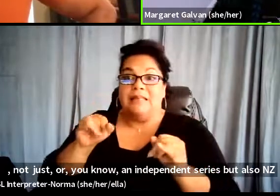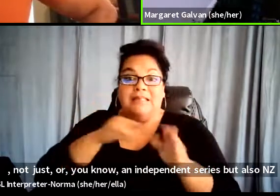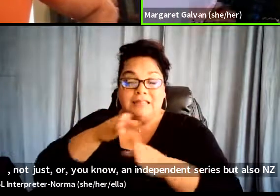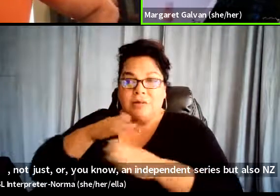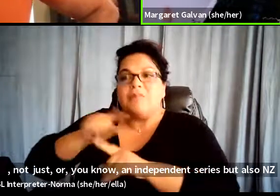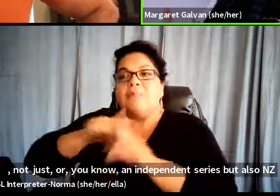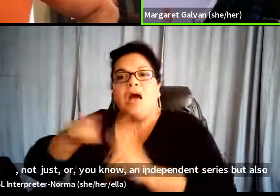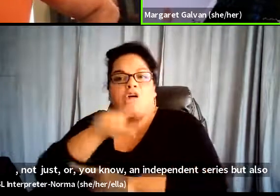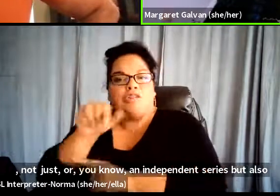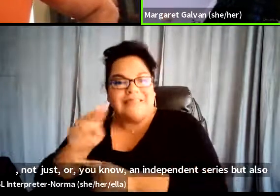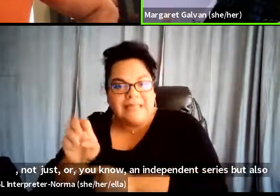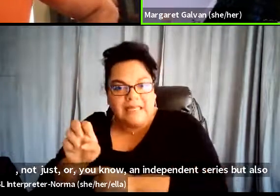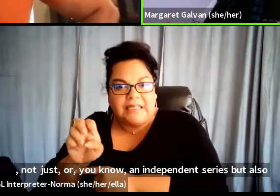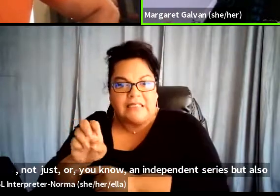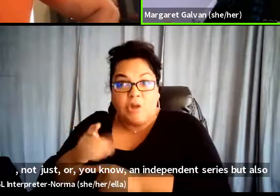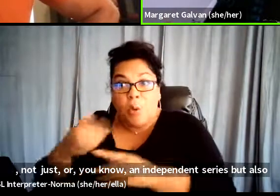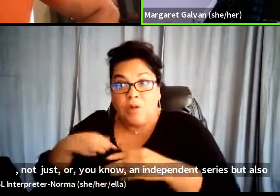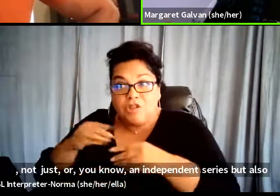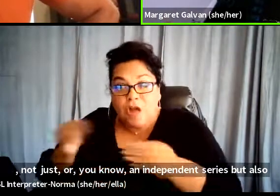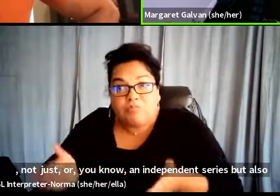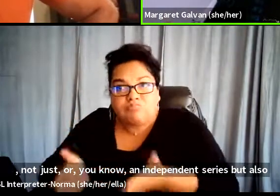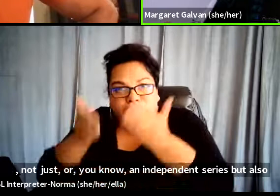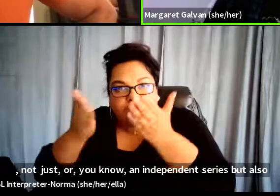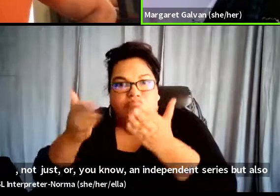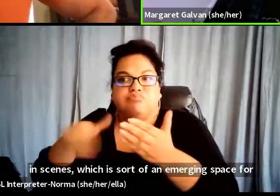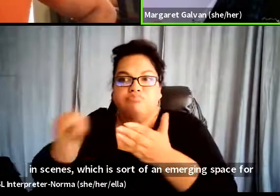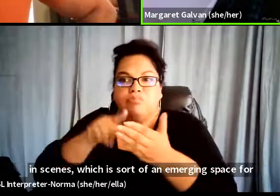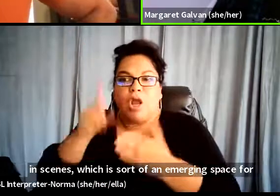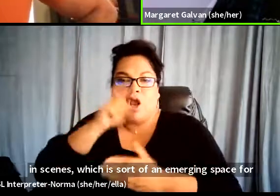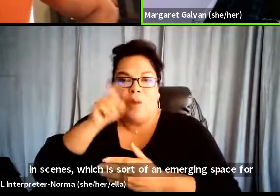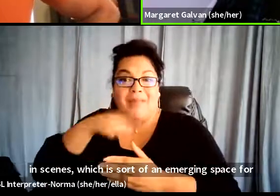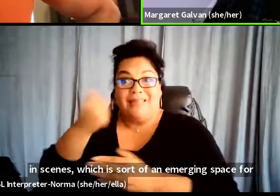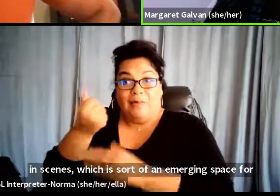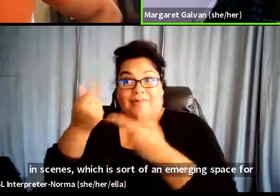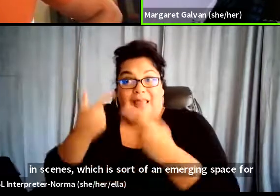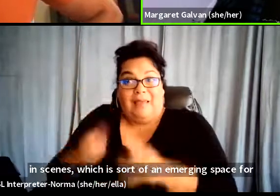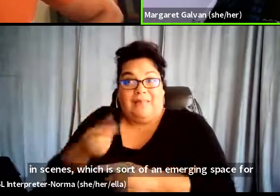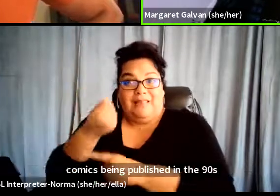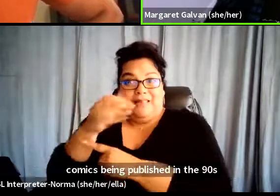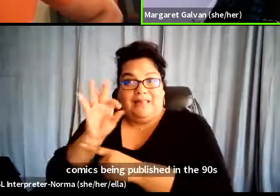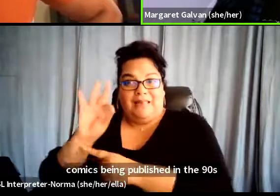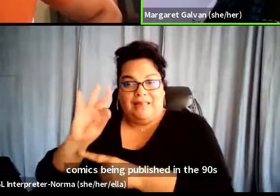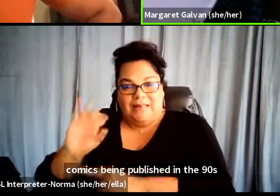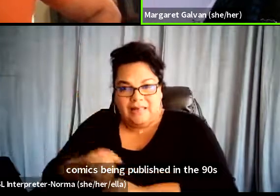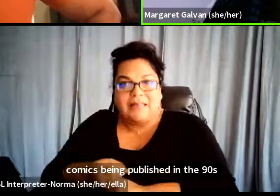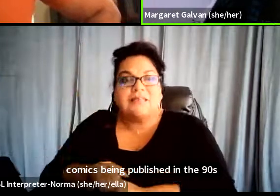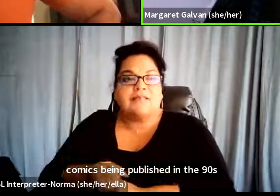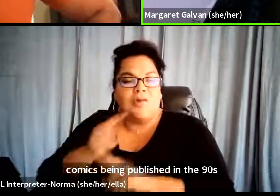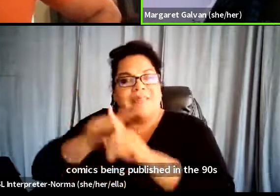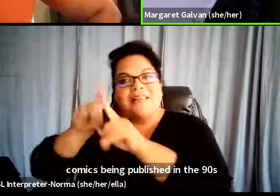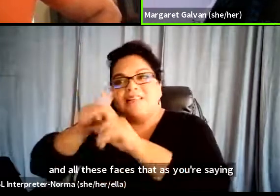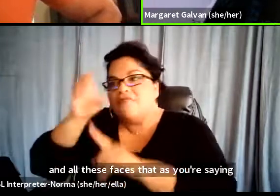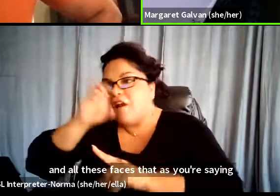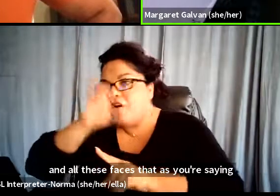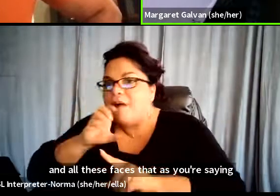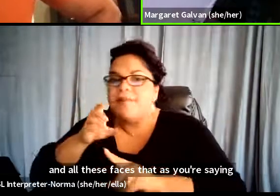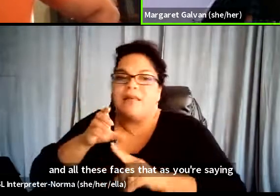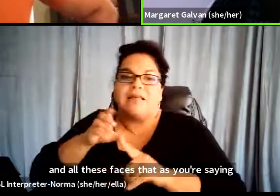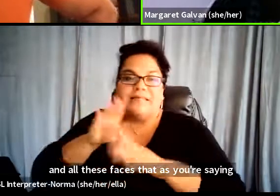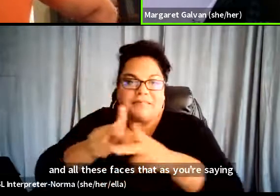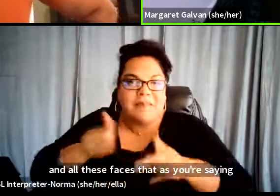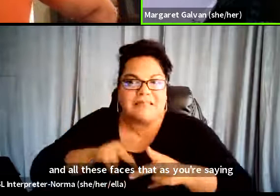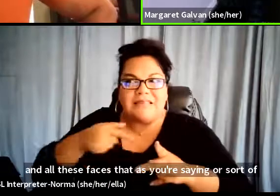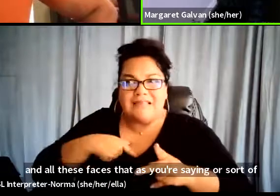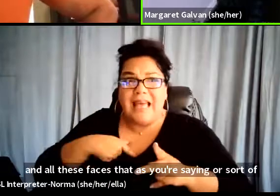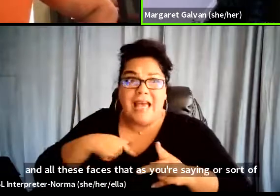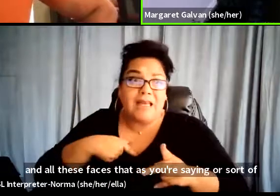emerging space for comics being published in the nineties. And all of these spaces that, as you're saying are sort of in danger of being lost, right. That you sort